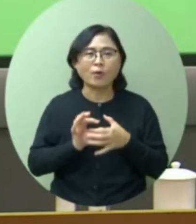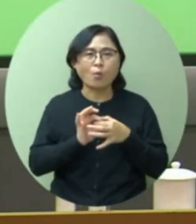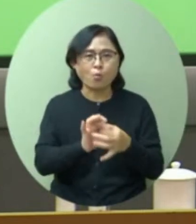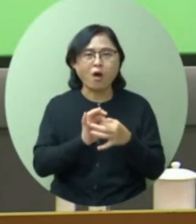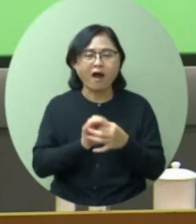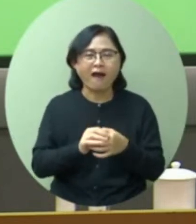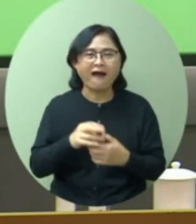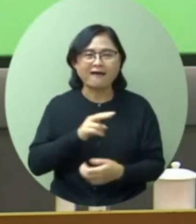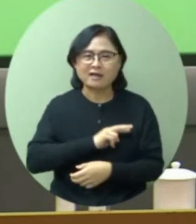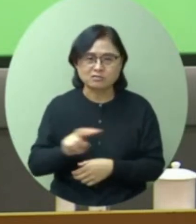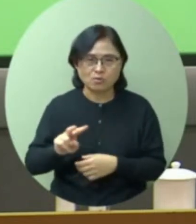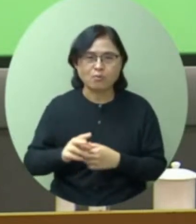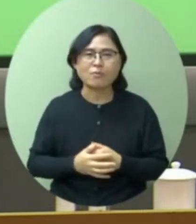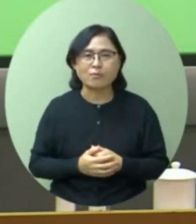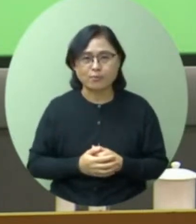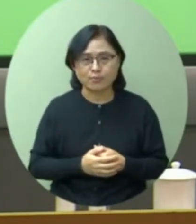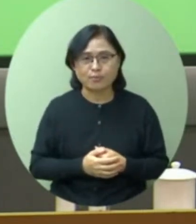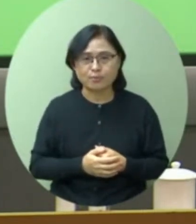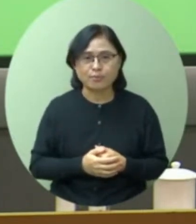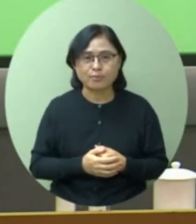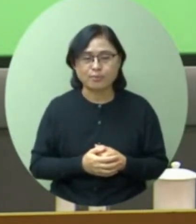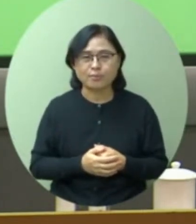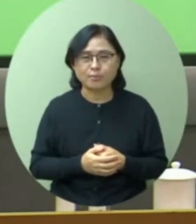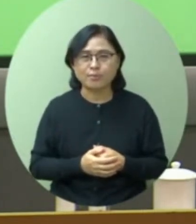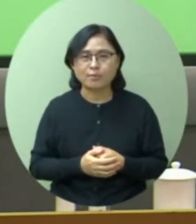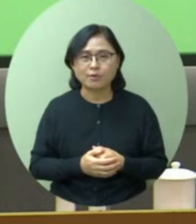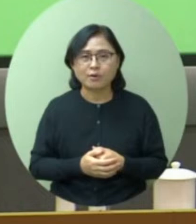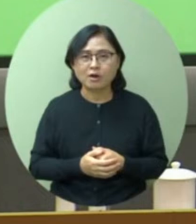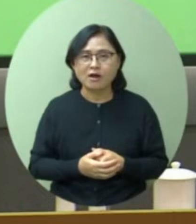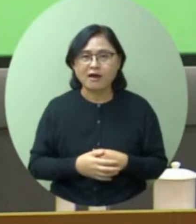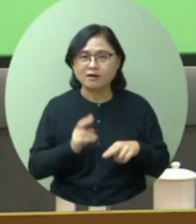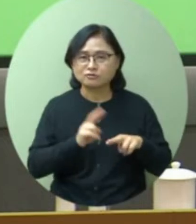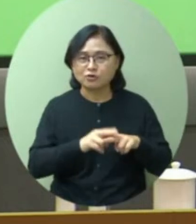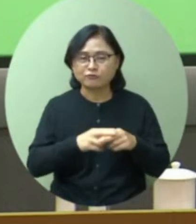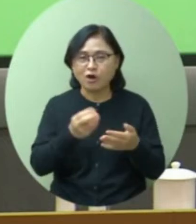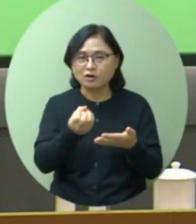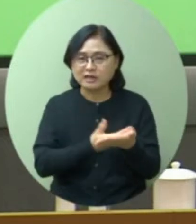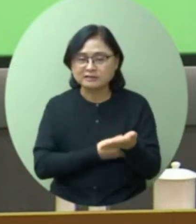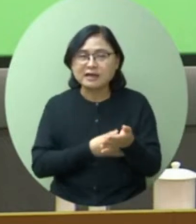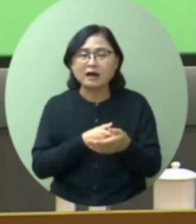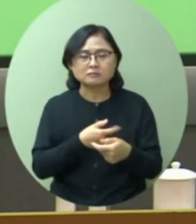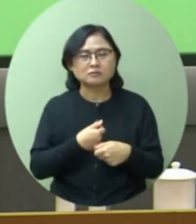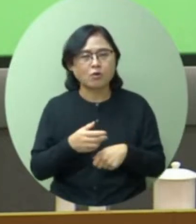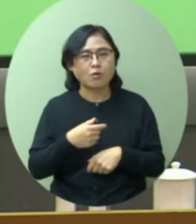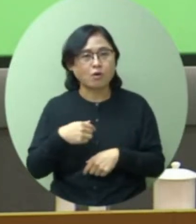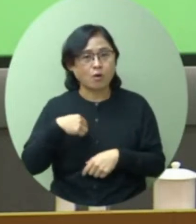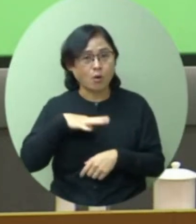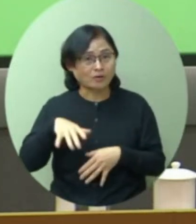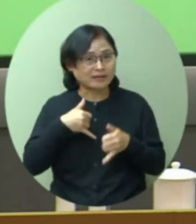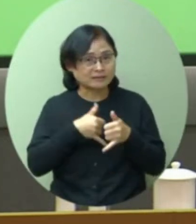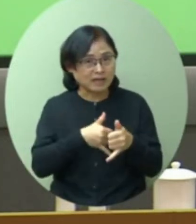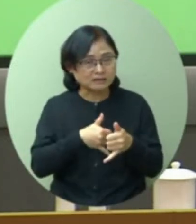the central authorities. So what we do and what